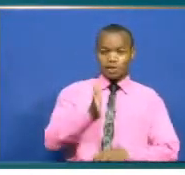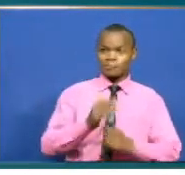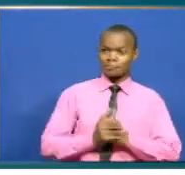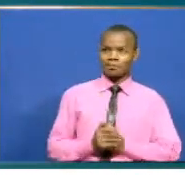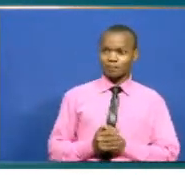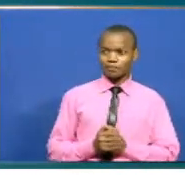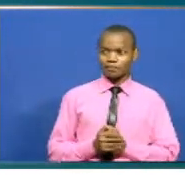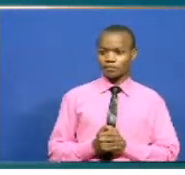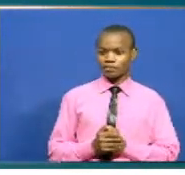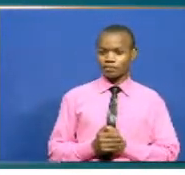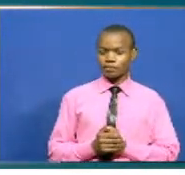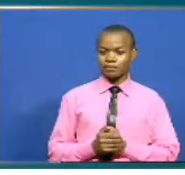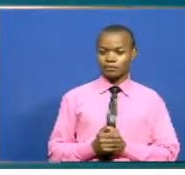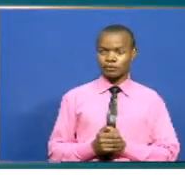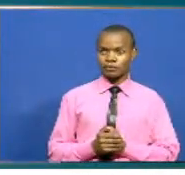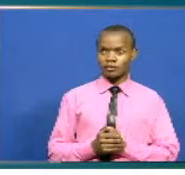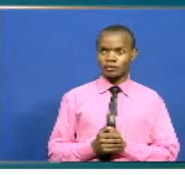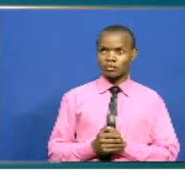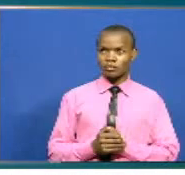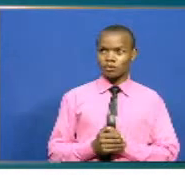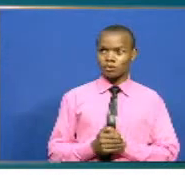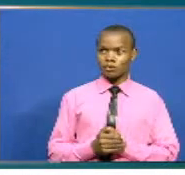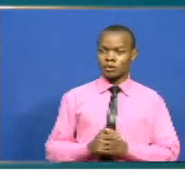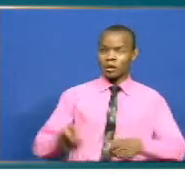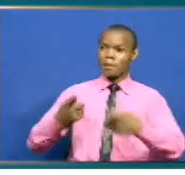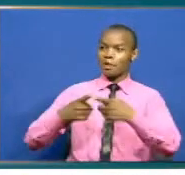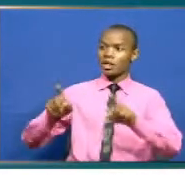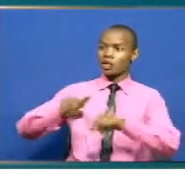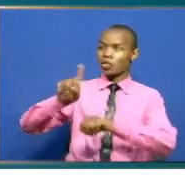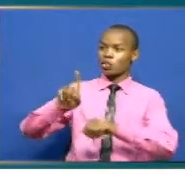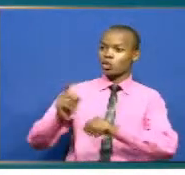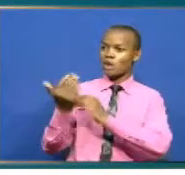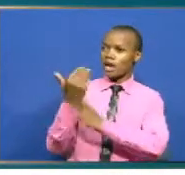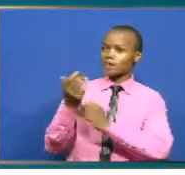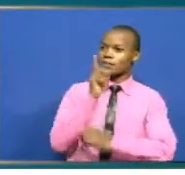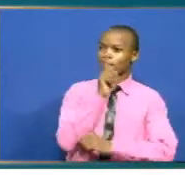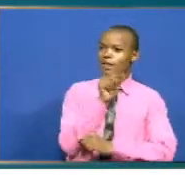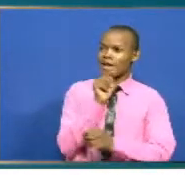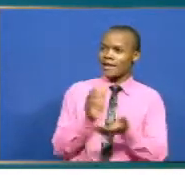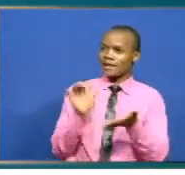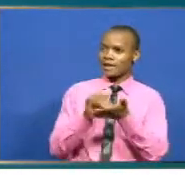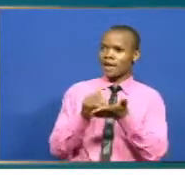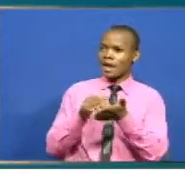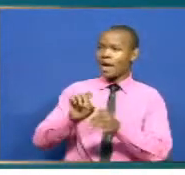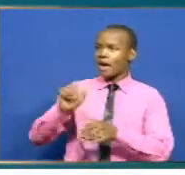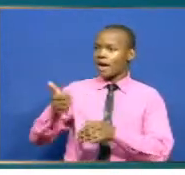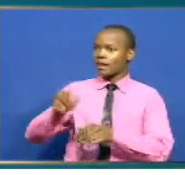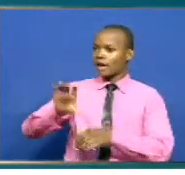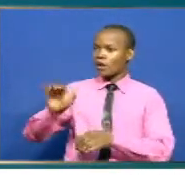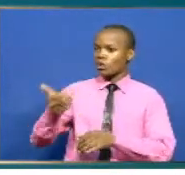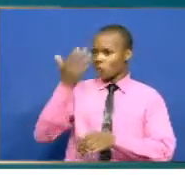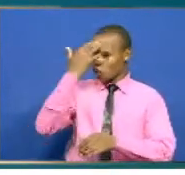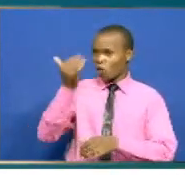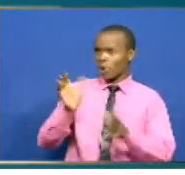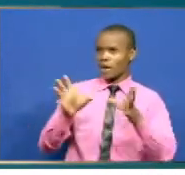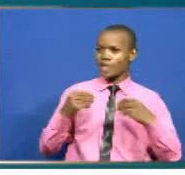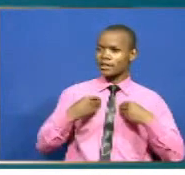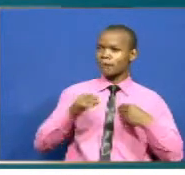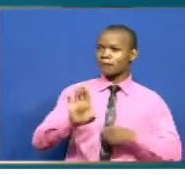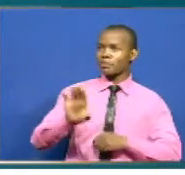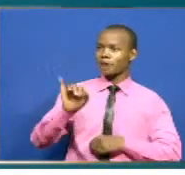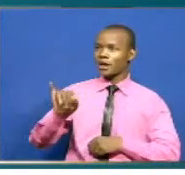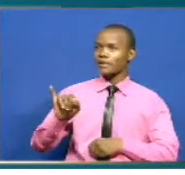Mm-hmm. However, the question that you asked takes me back to why should some other counties be accepting? And these other